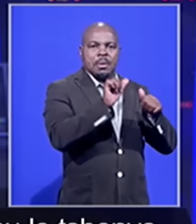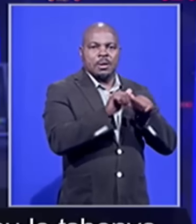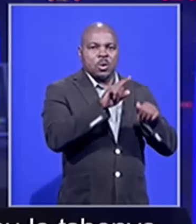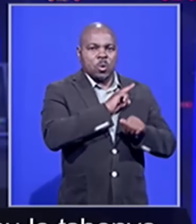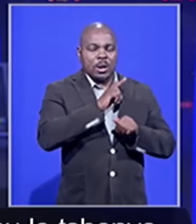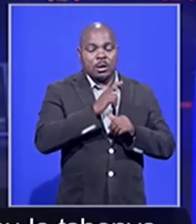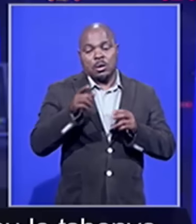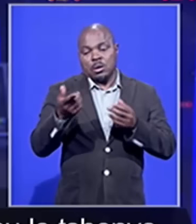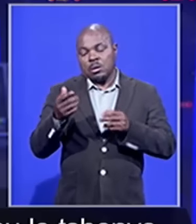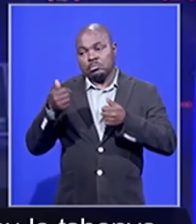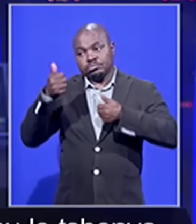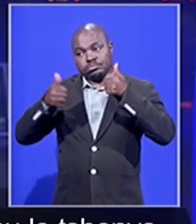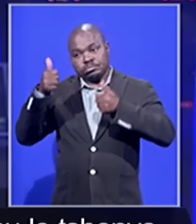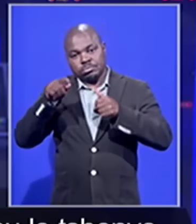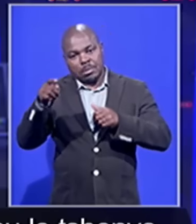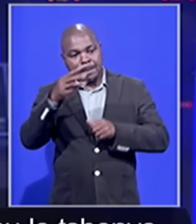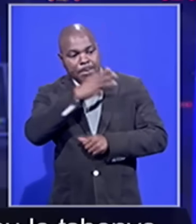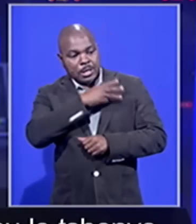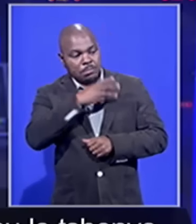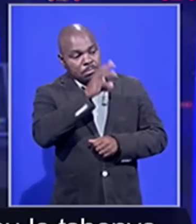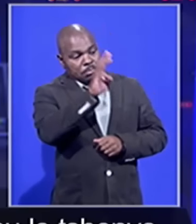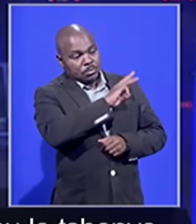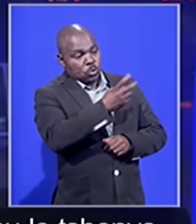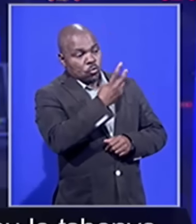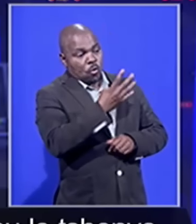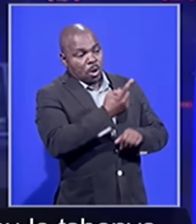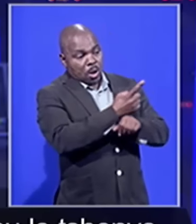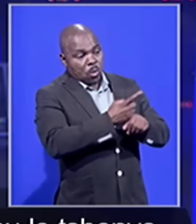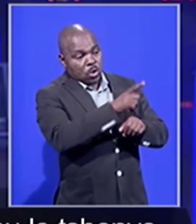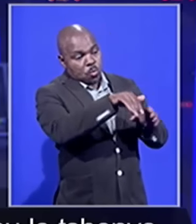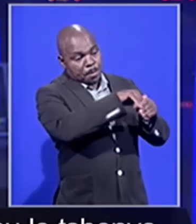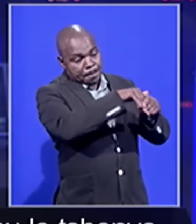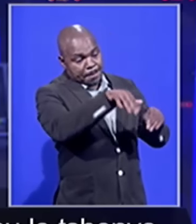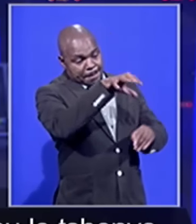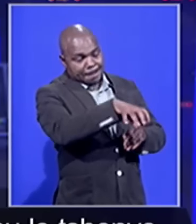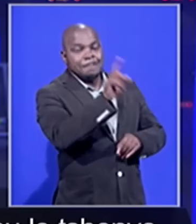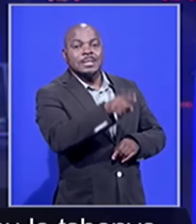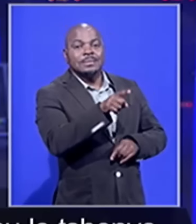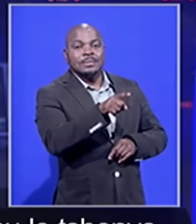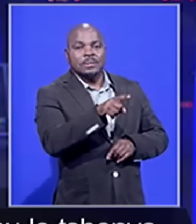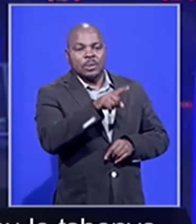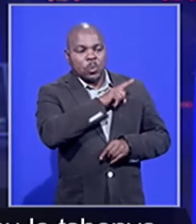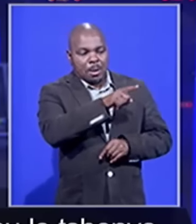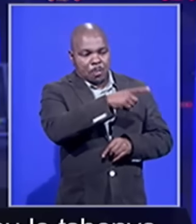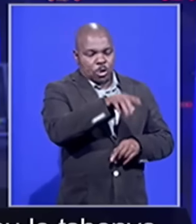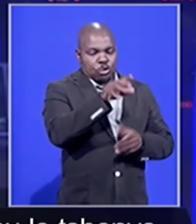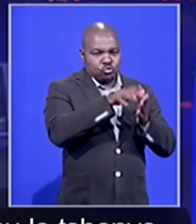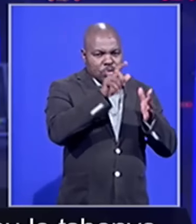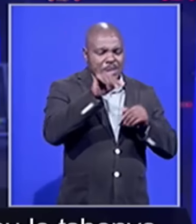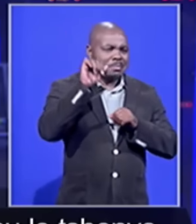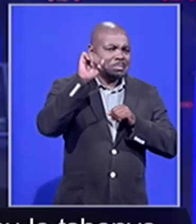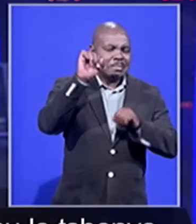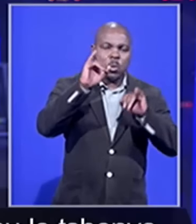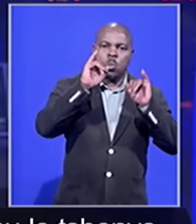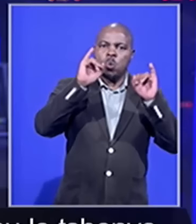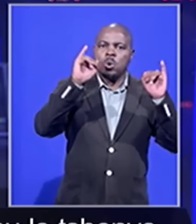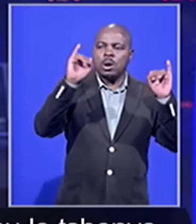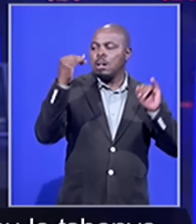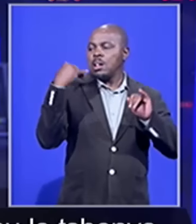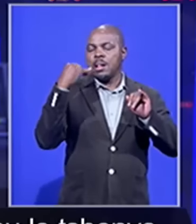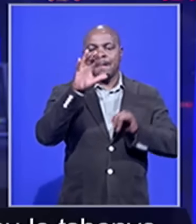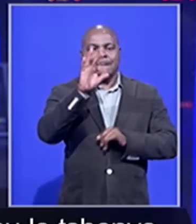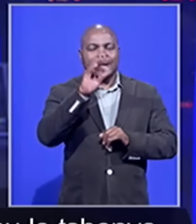tse 20 ana le metswemene hore ba tswe meahong ya setsha sena se tla ka morao hore boipelaetso ba baithuti bompefa le ka Mantaha